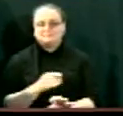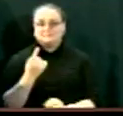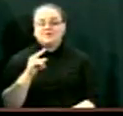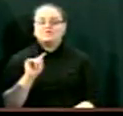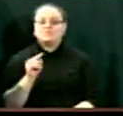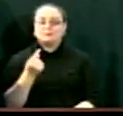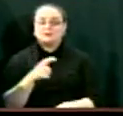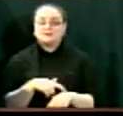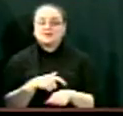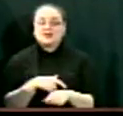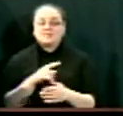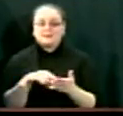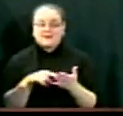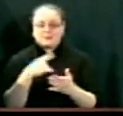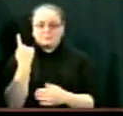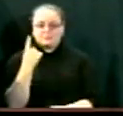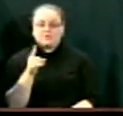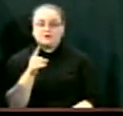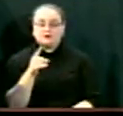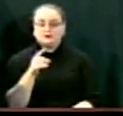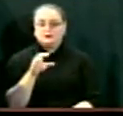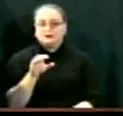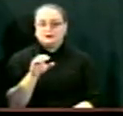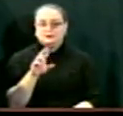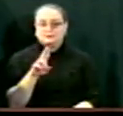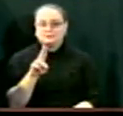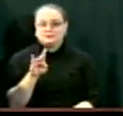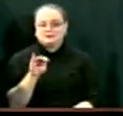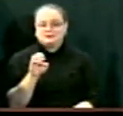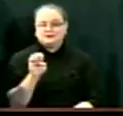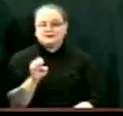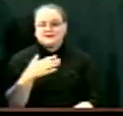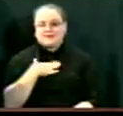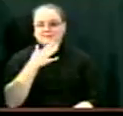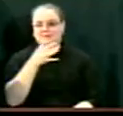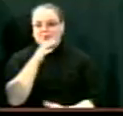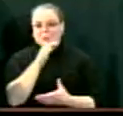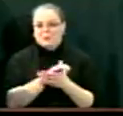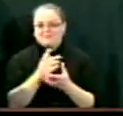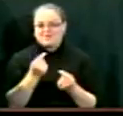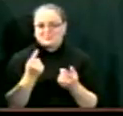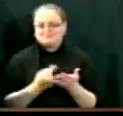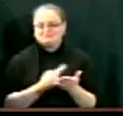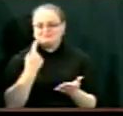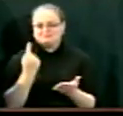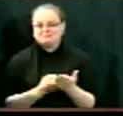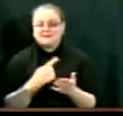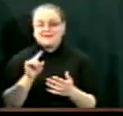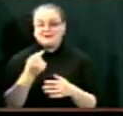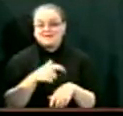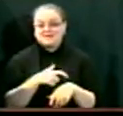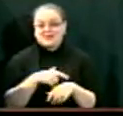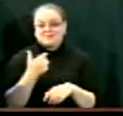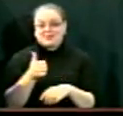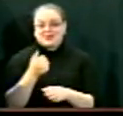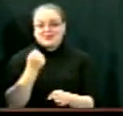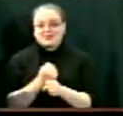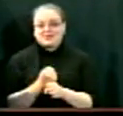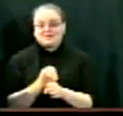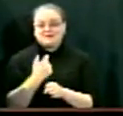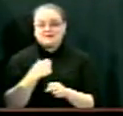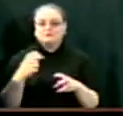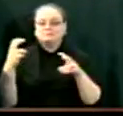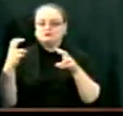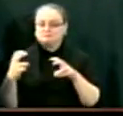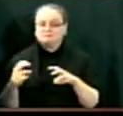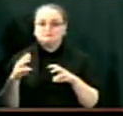first time, except for a cruise that my wife does every so often, this is the first time in over 10 years that Mary and I have sat down